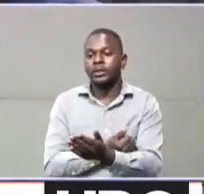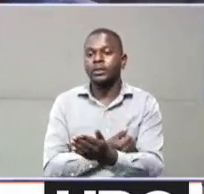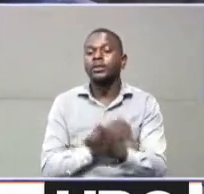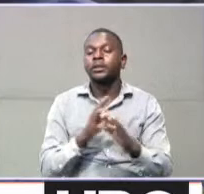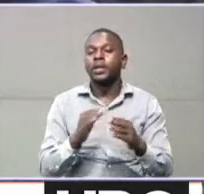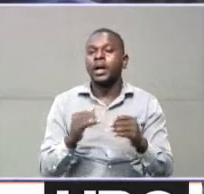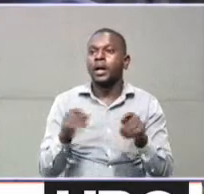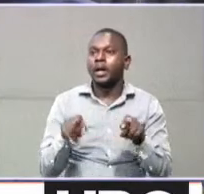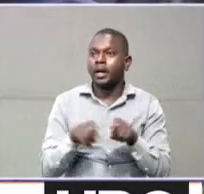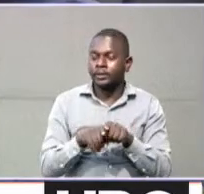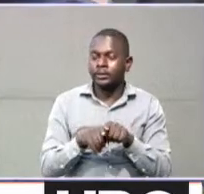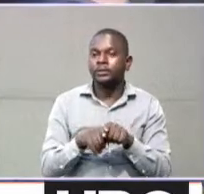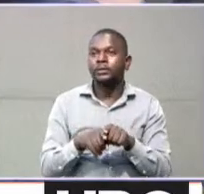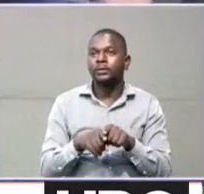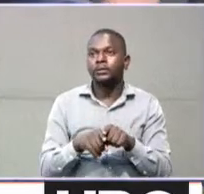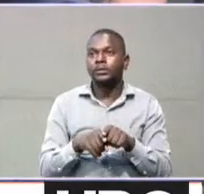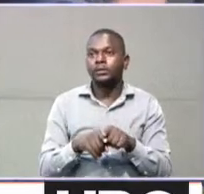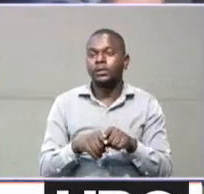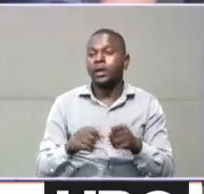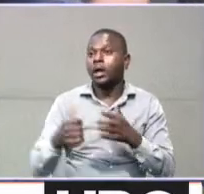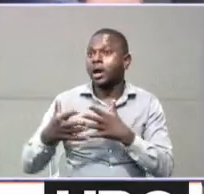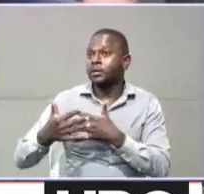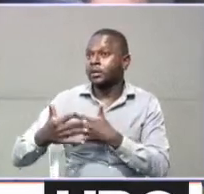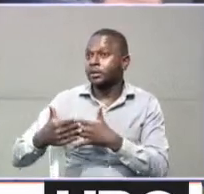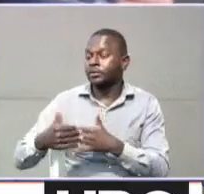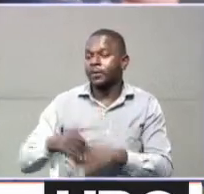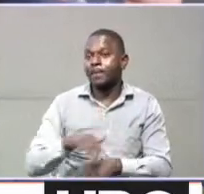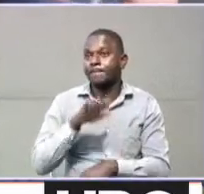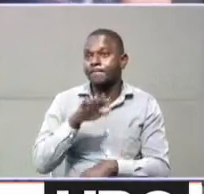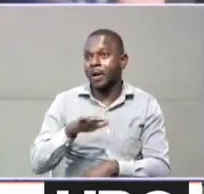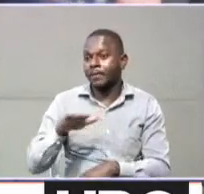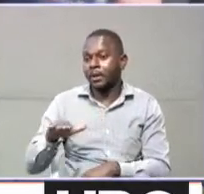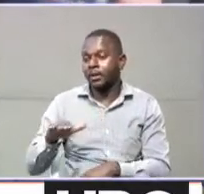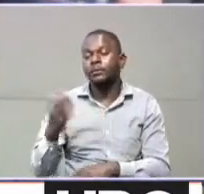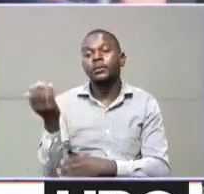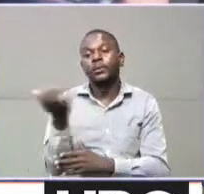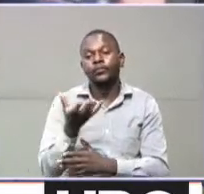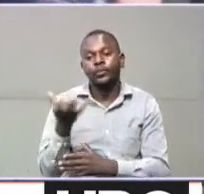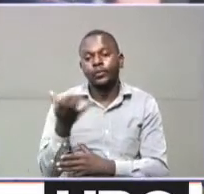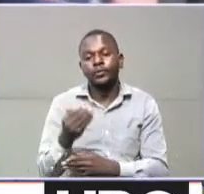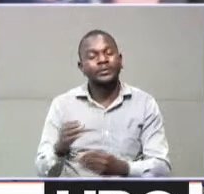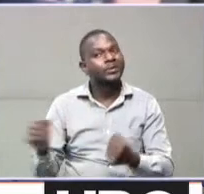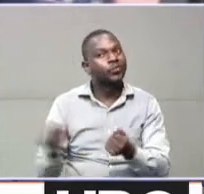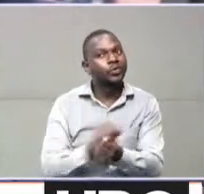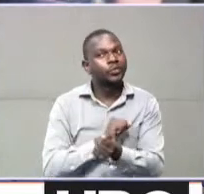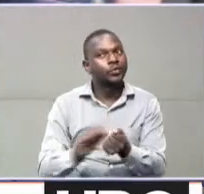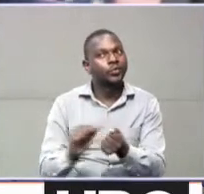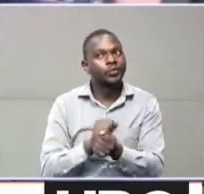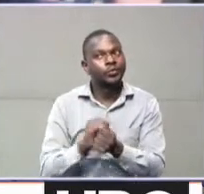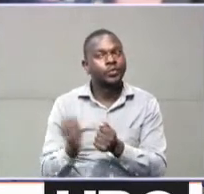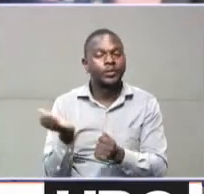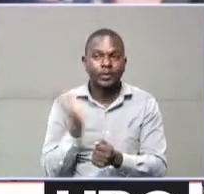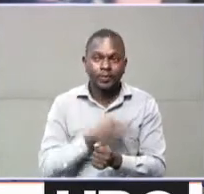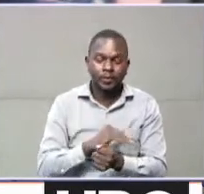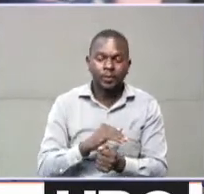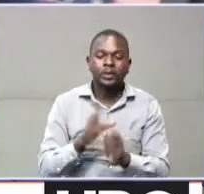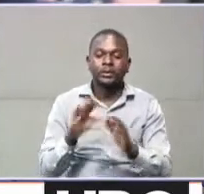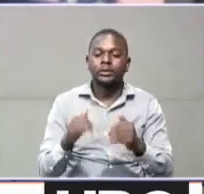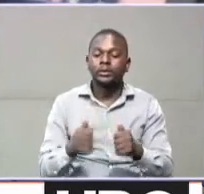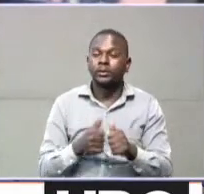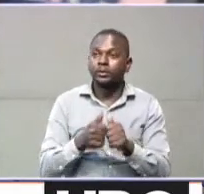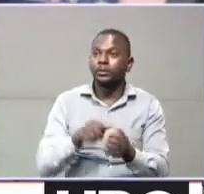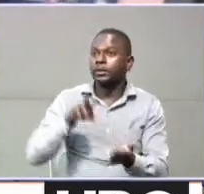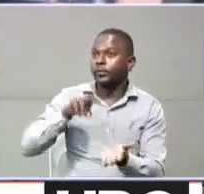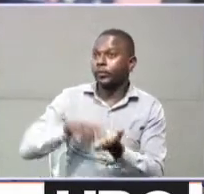and has been to the industrial park assessment of the extent of damage is complete and the following